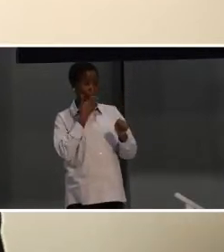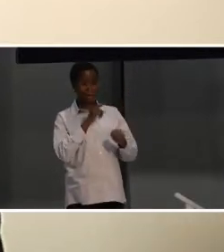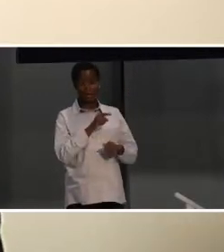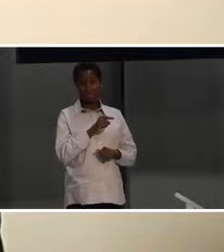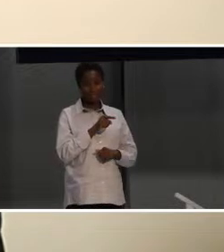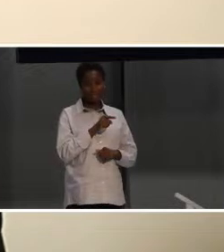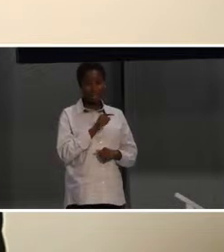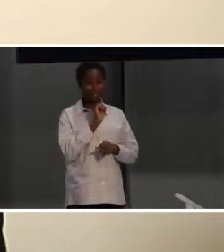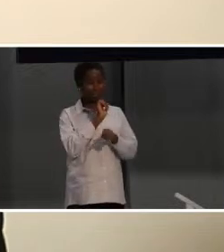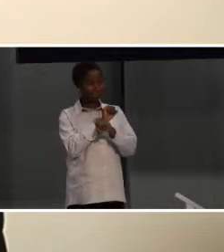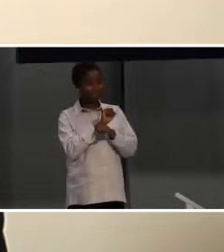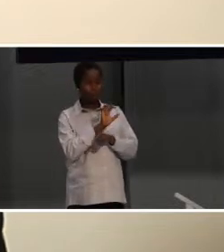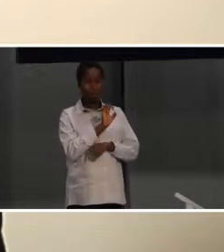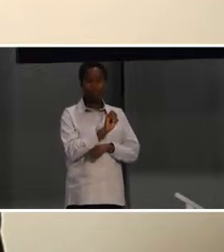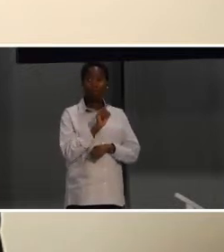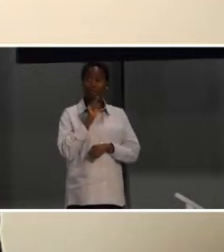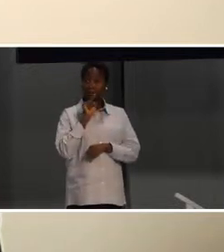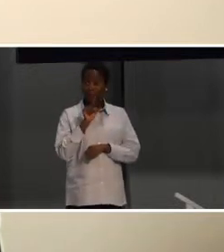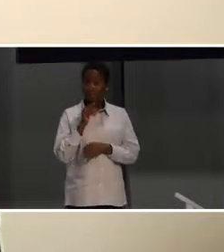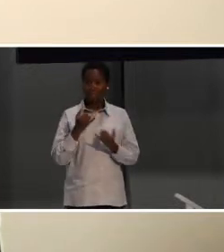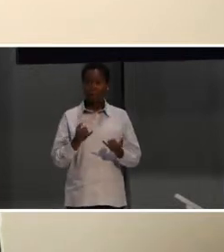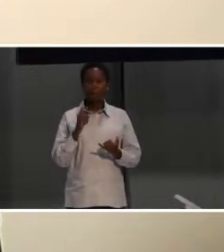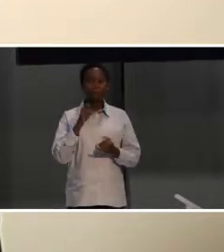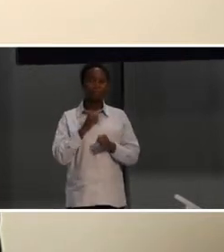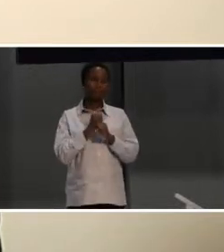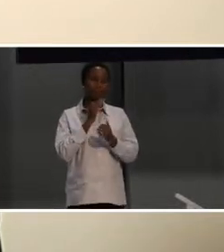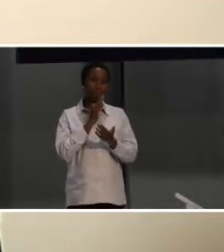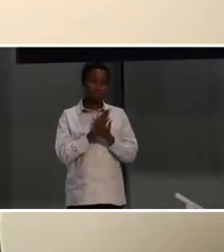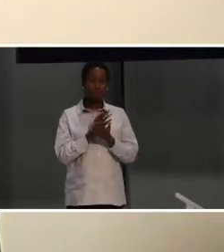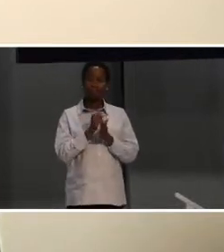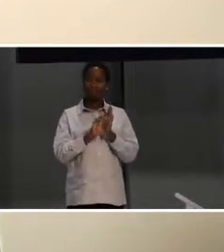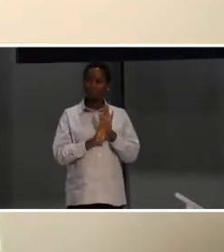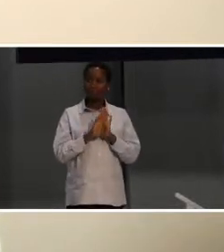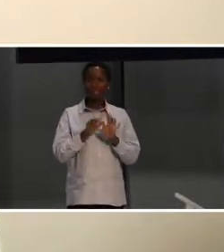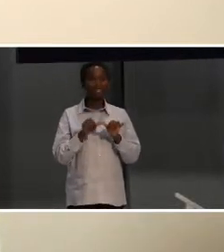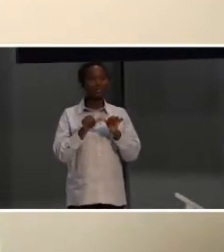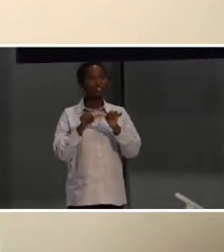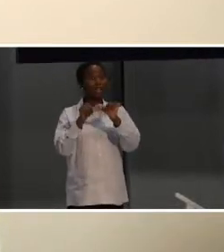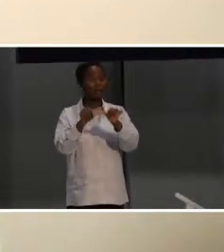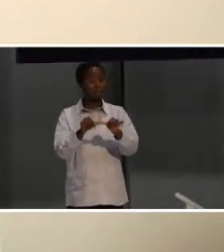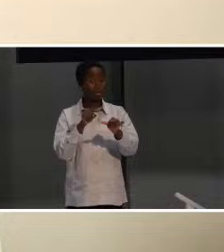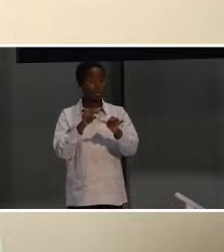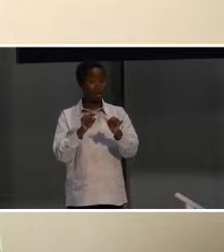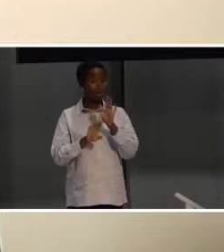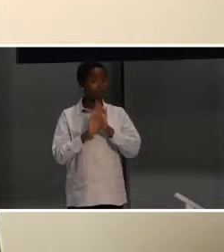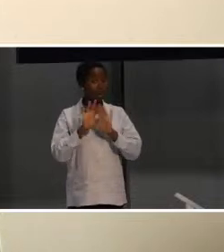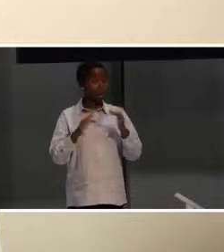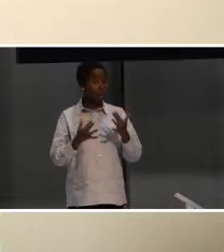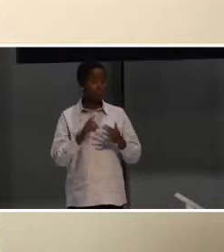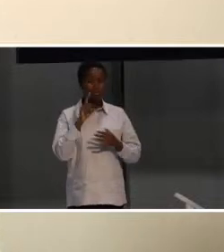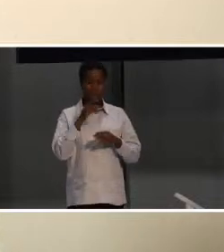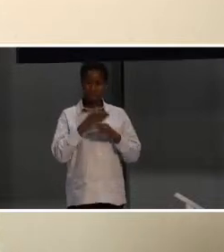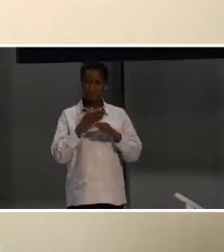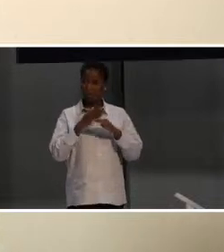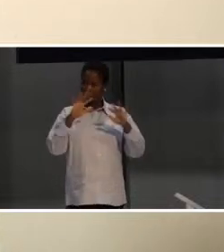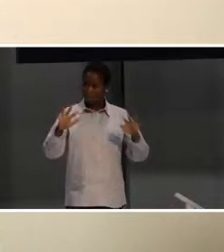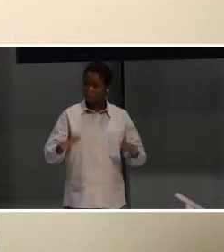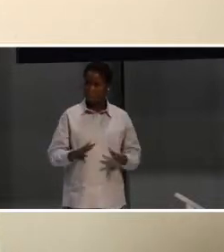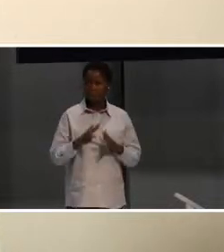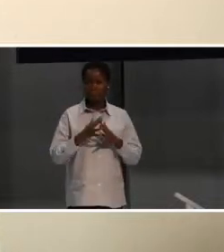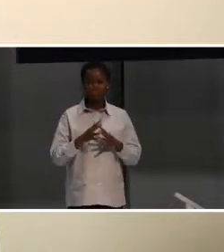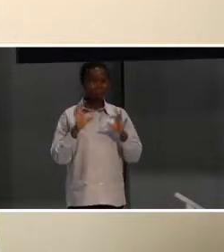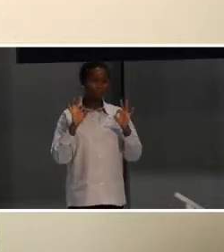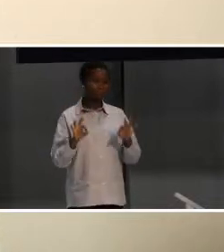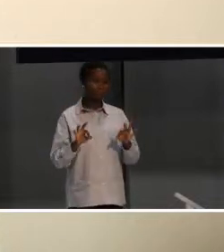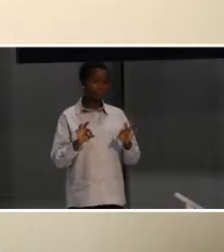are resilient and sustainable is a collaborative effort. And this